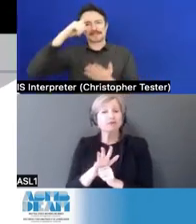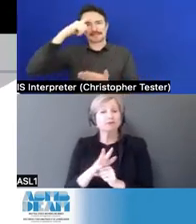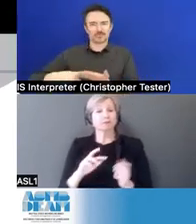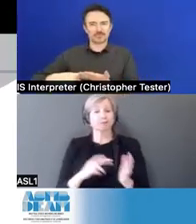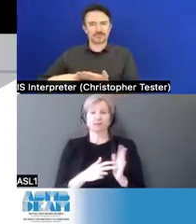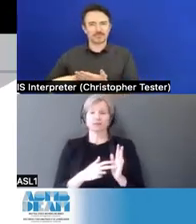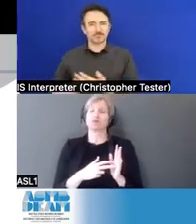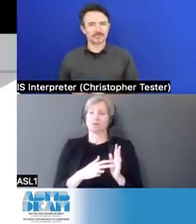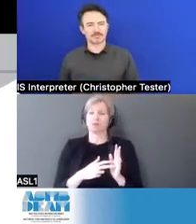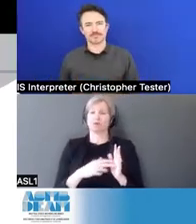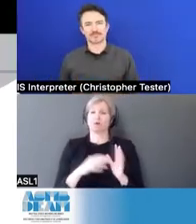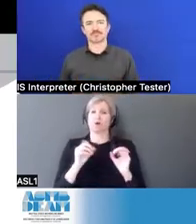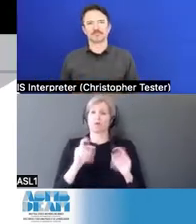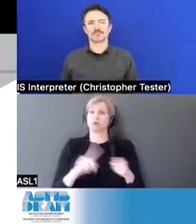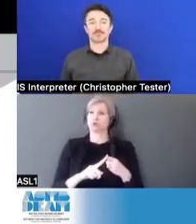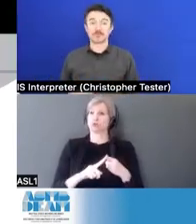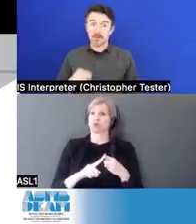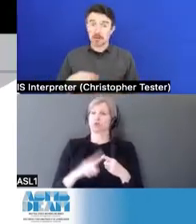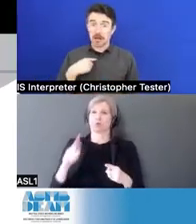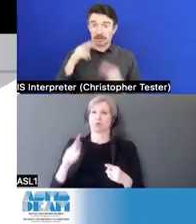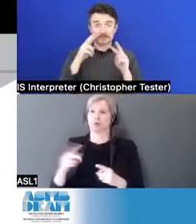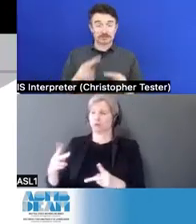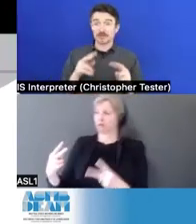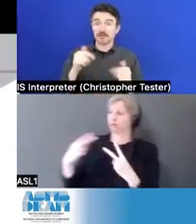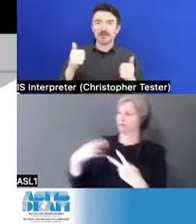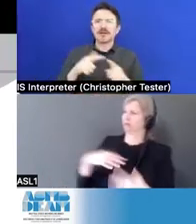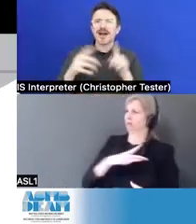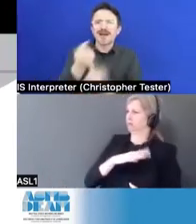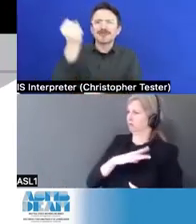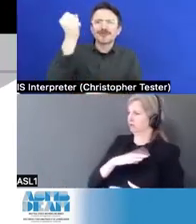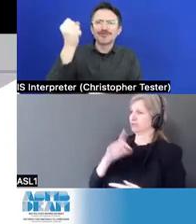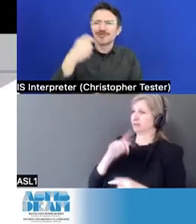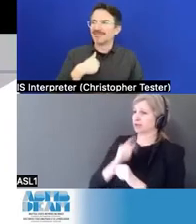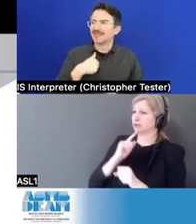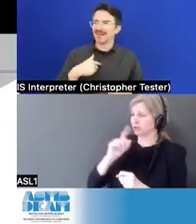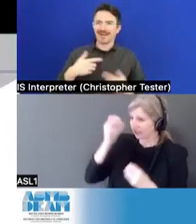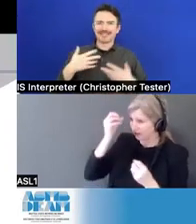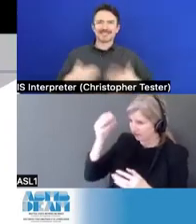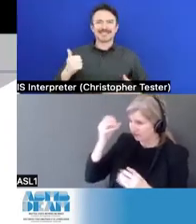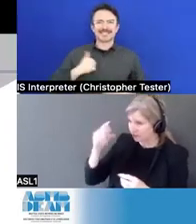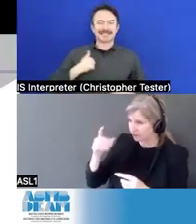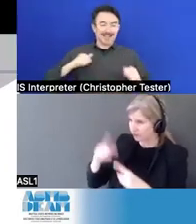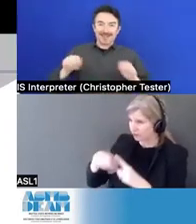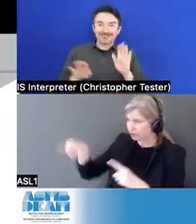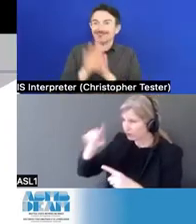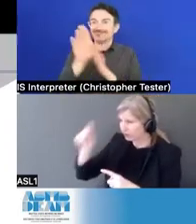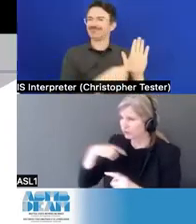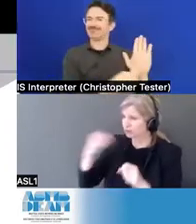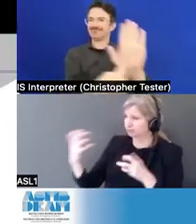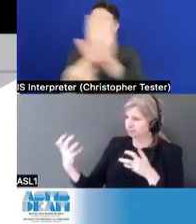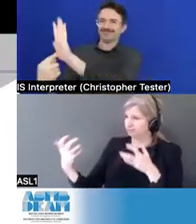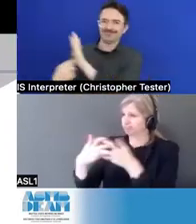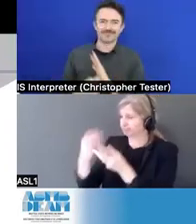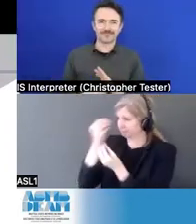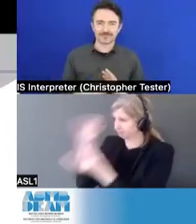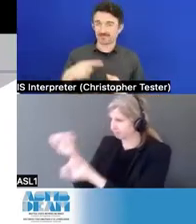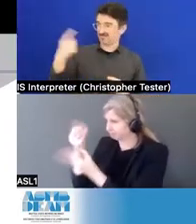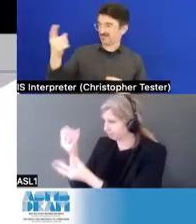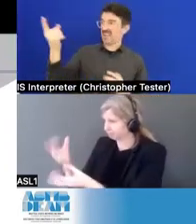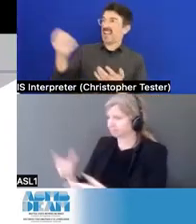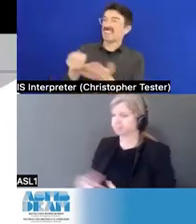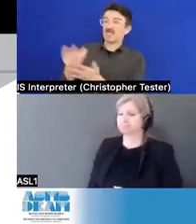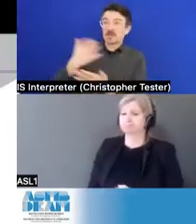us to shine, to make sure that all the information needs were met. I'd like to quickly go over what we